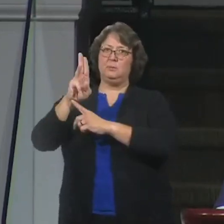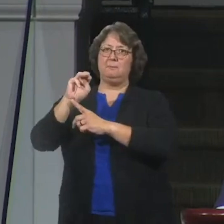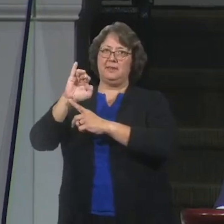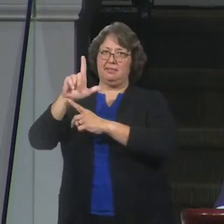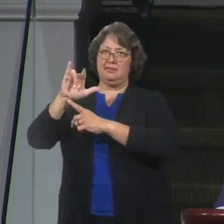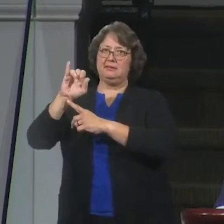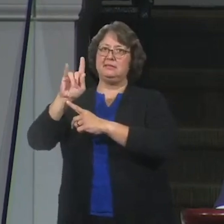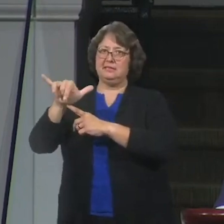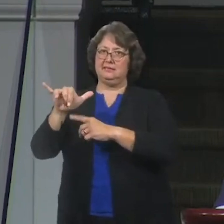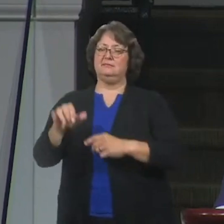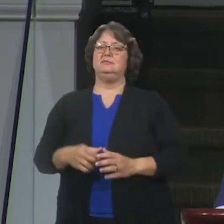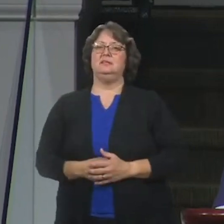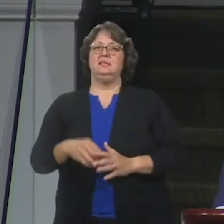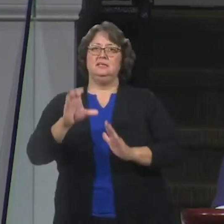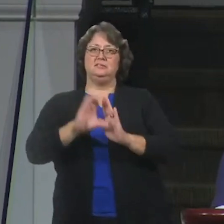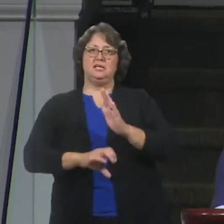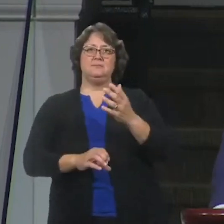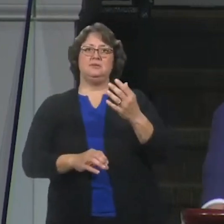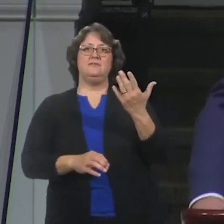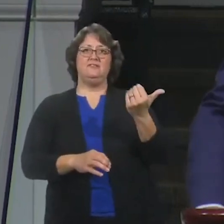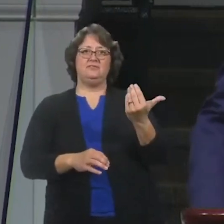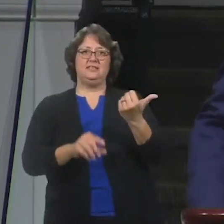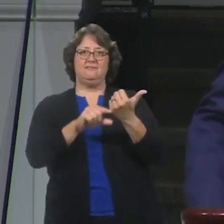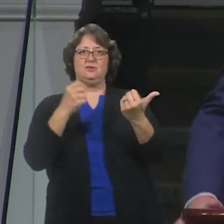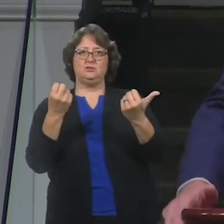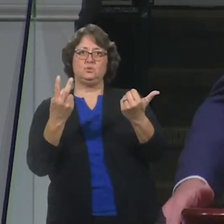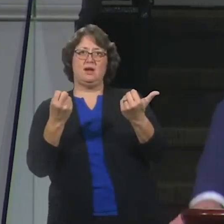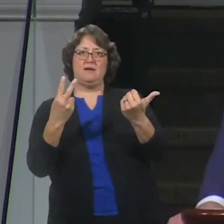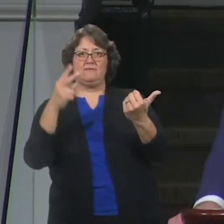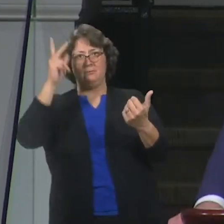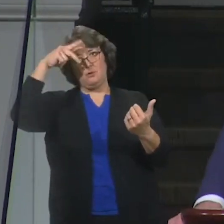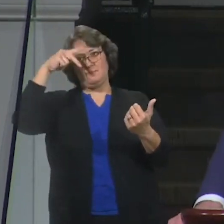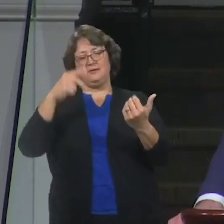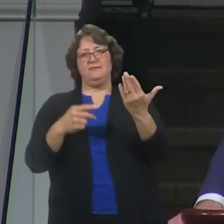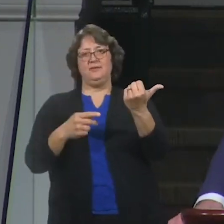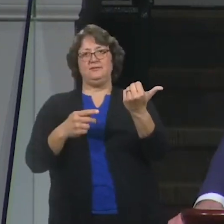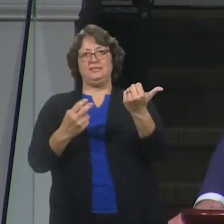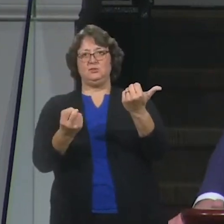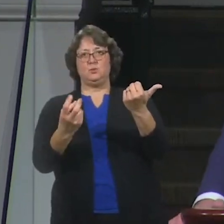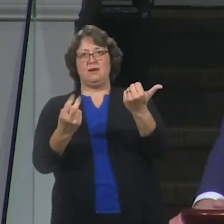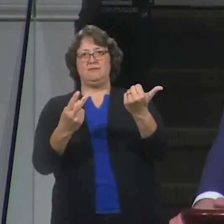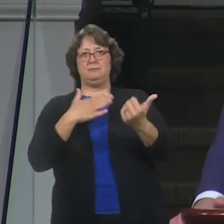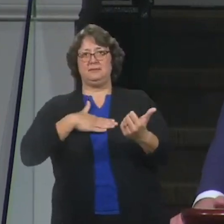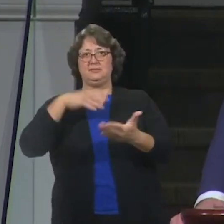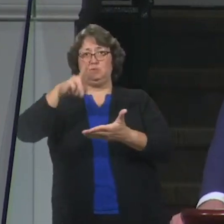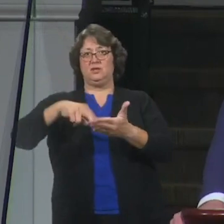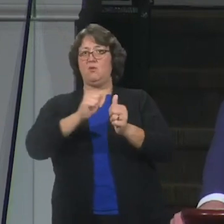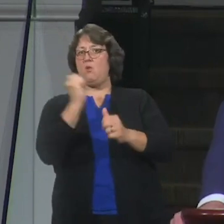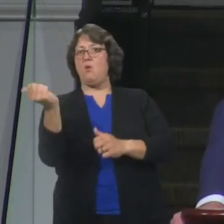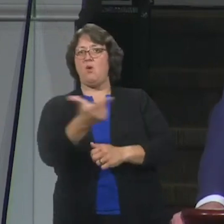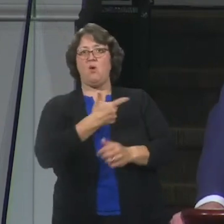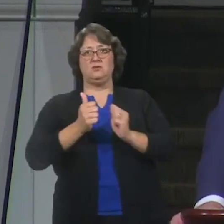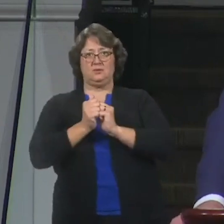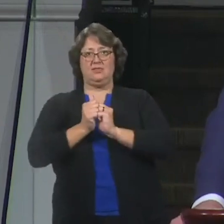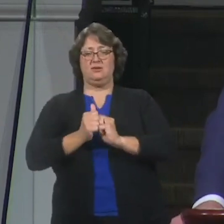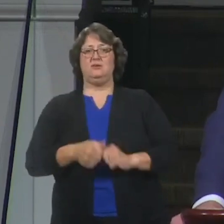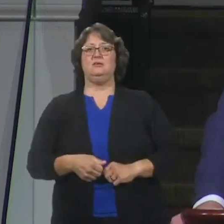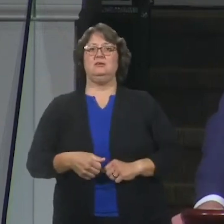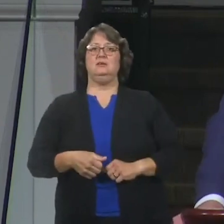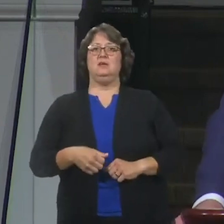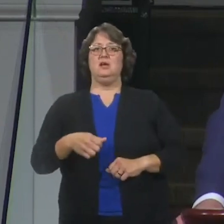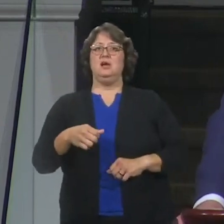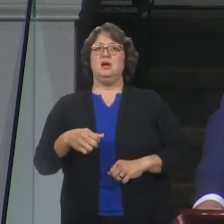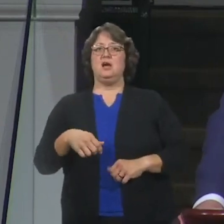number 12? Proverbs 15, 12. And let's read it together, everyone together. Ready? Chapter 15, verse 12. A